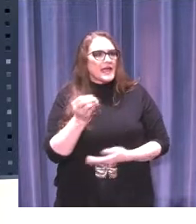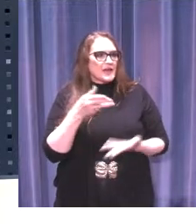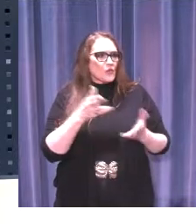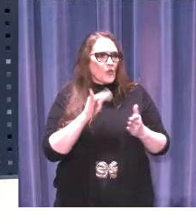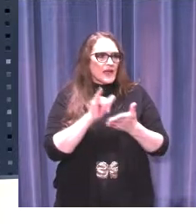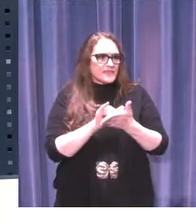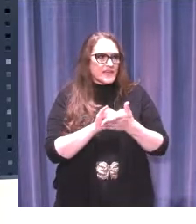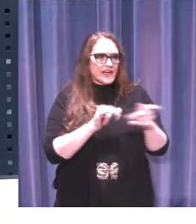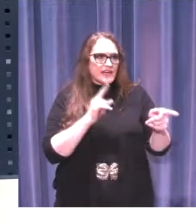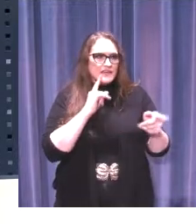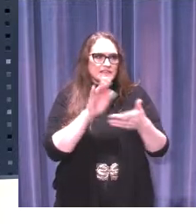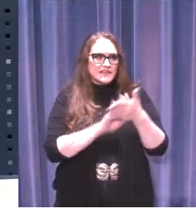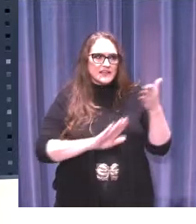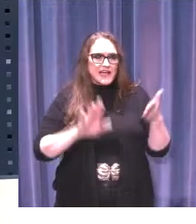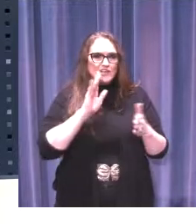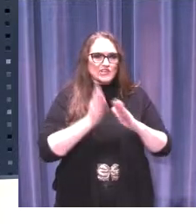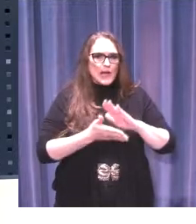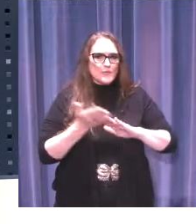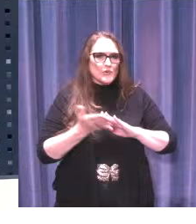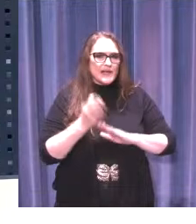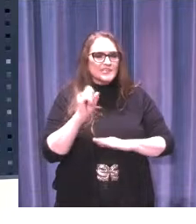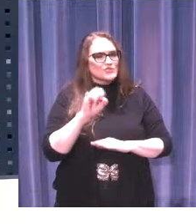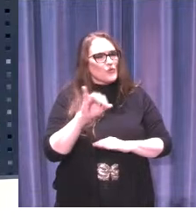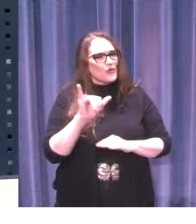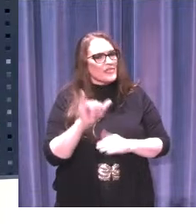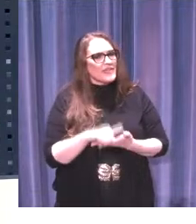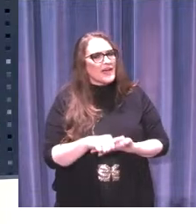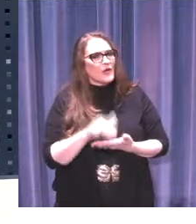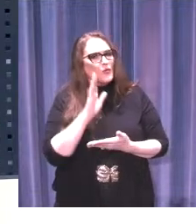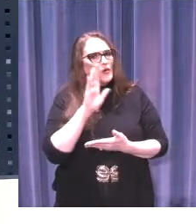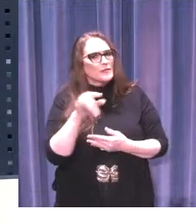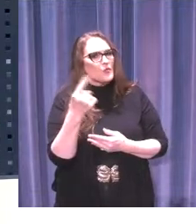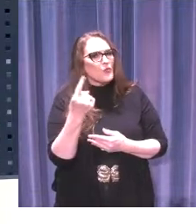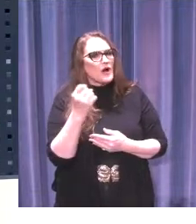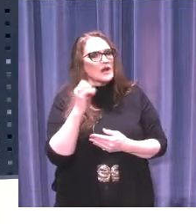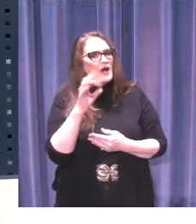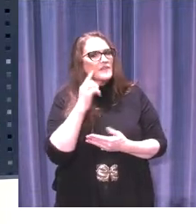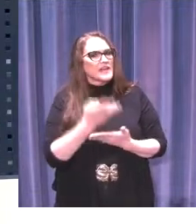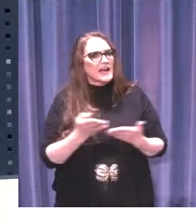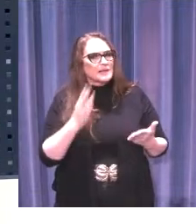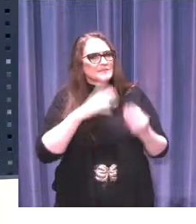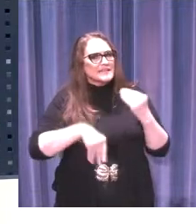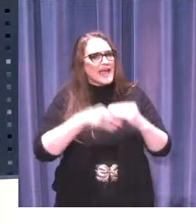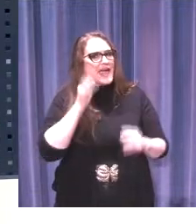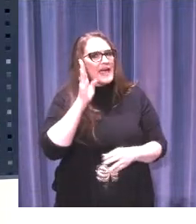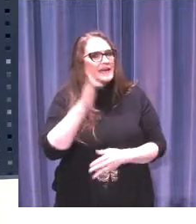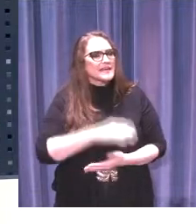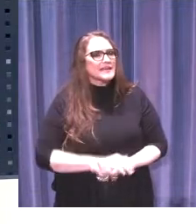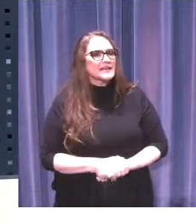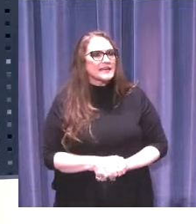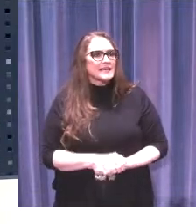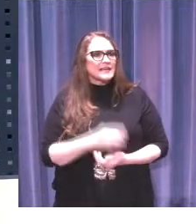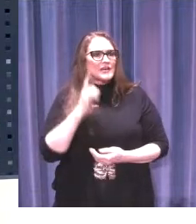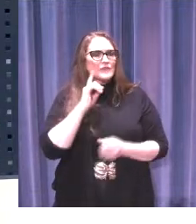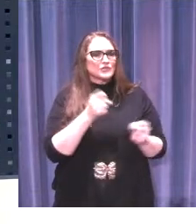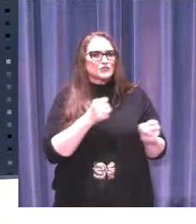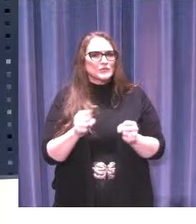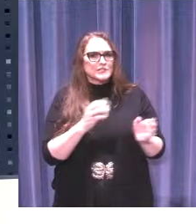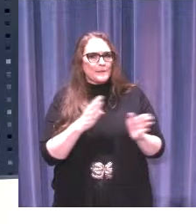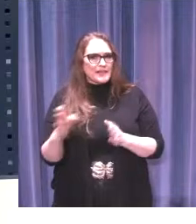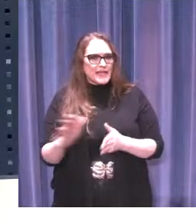which the college operates. So that would be one of the items I would add to the strategic plan,